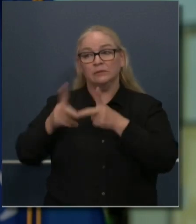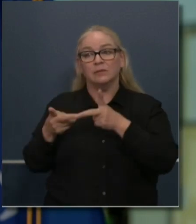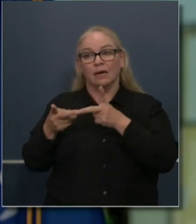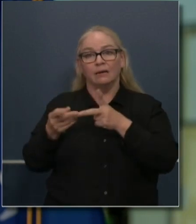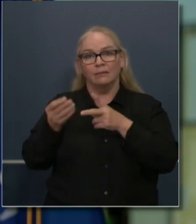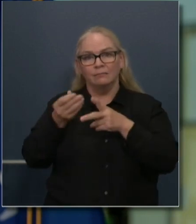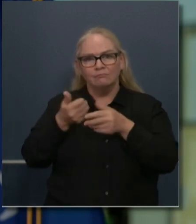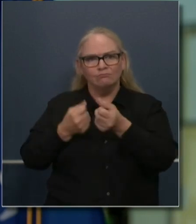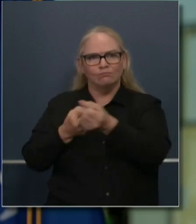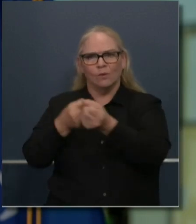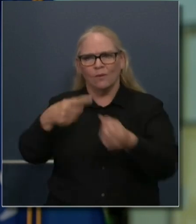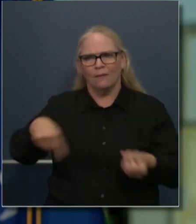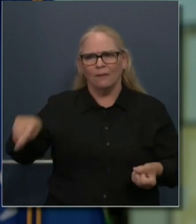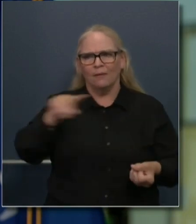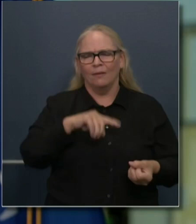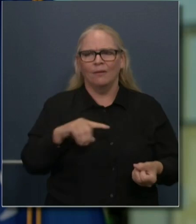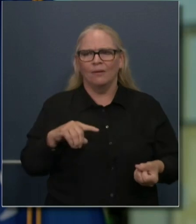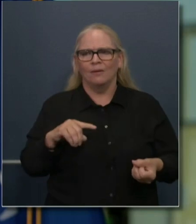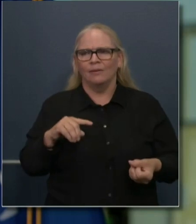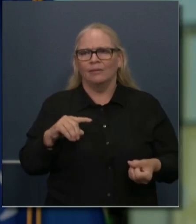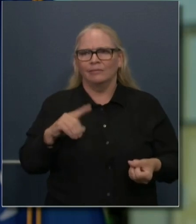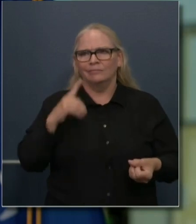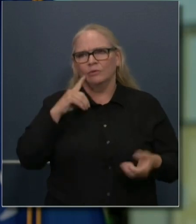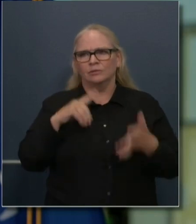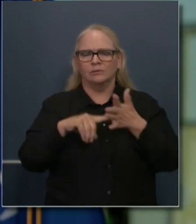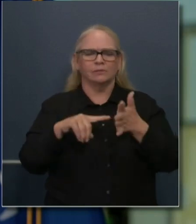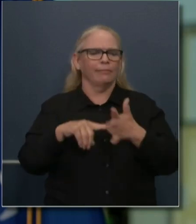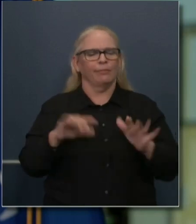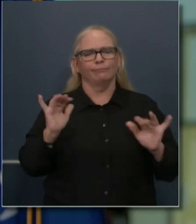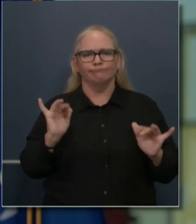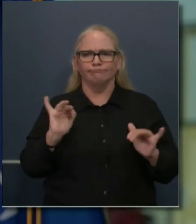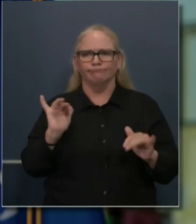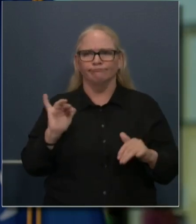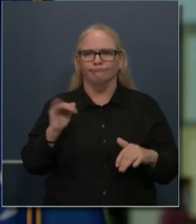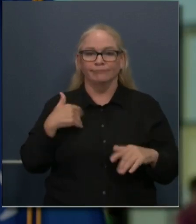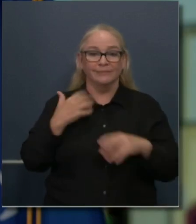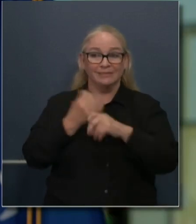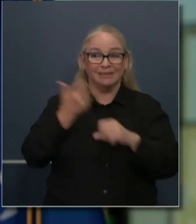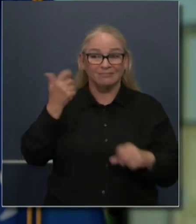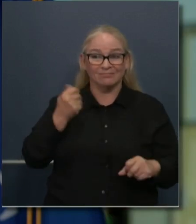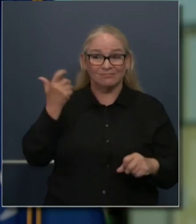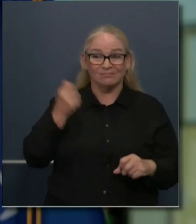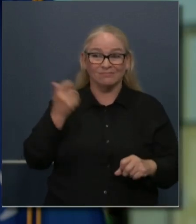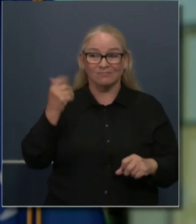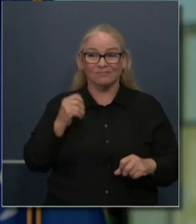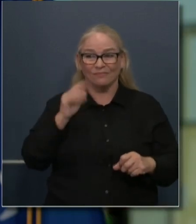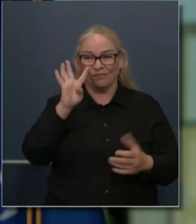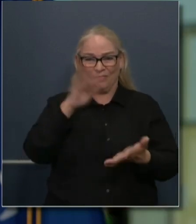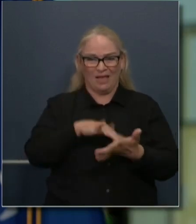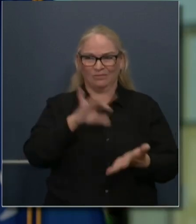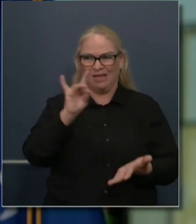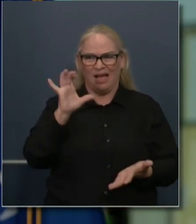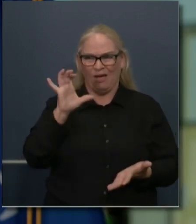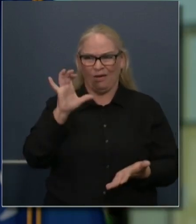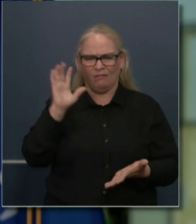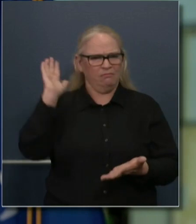$2,400 to $4,800 in a pay cut. Additionally, much of the federal discussion and